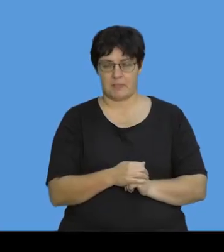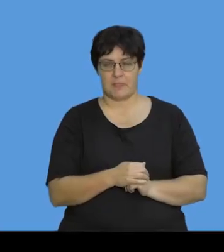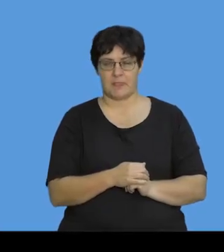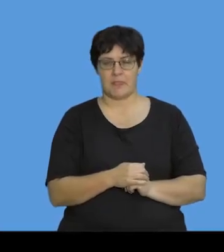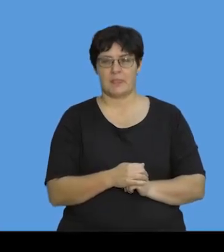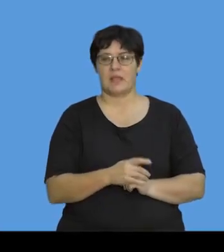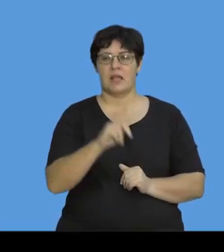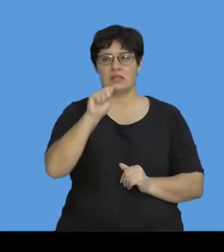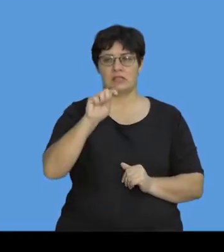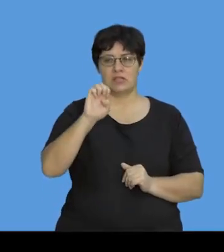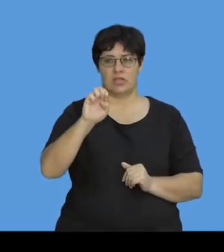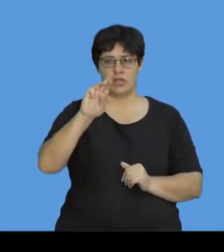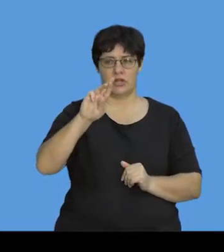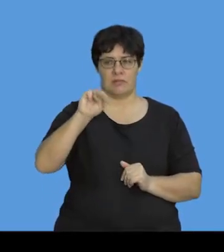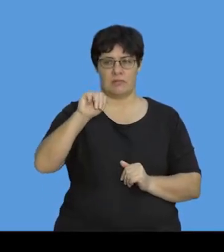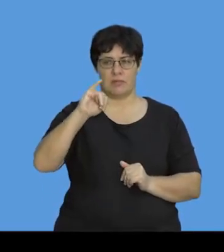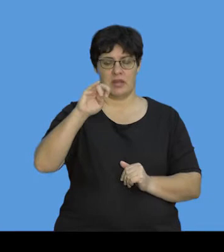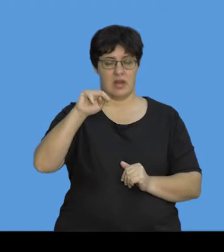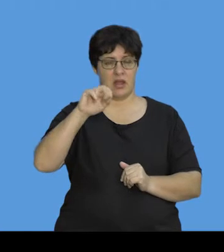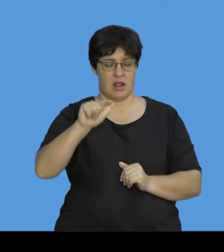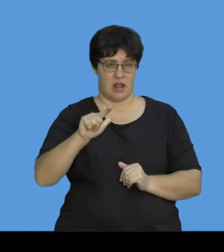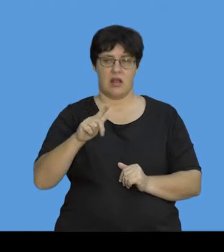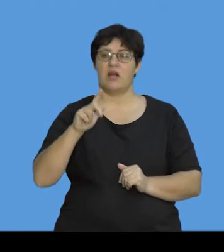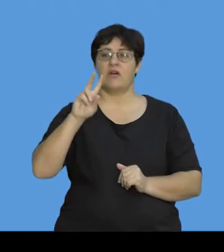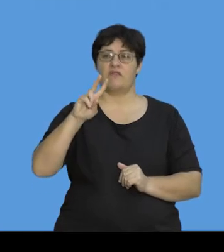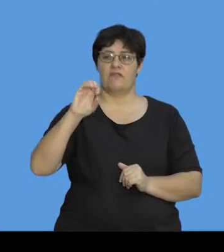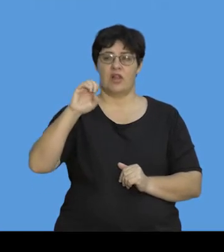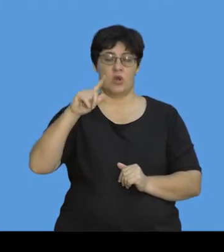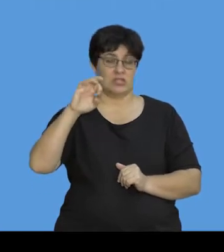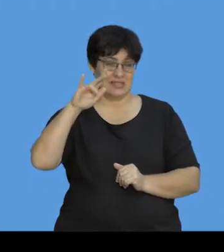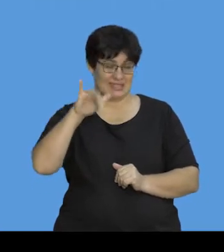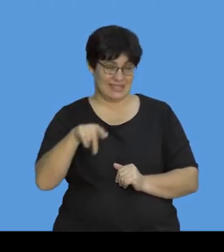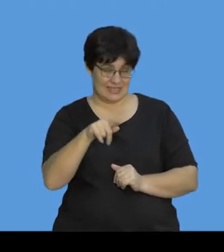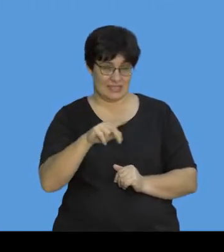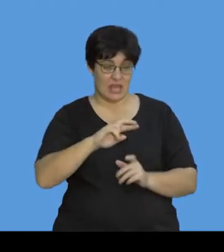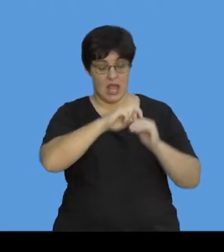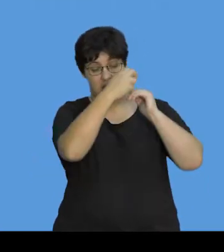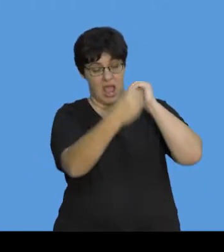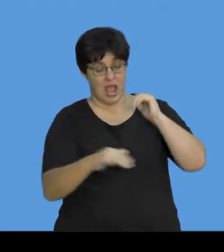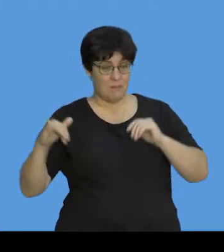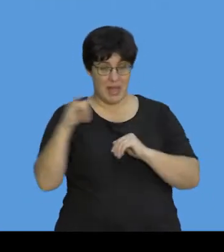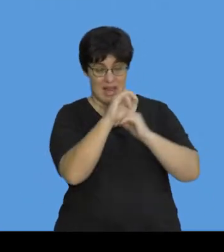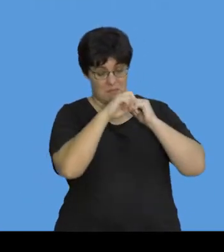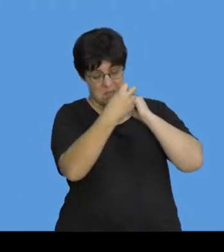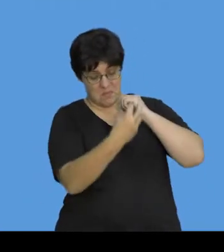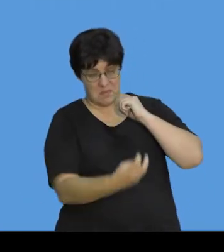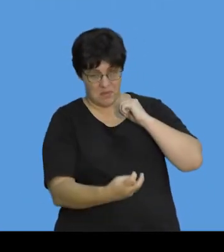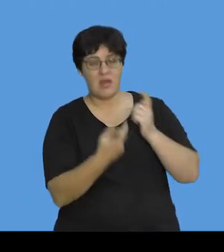Then we get terminal velocity. Now, this is what skydivers use. Terminal velocity is the